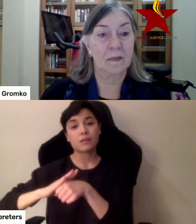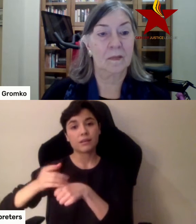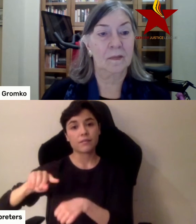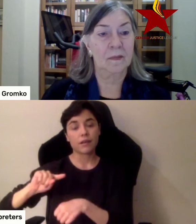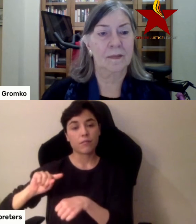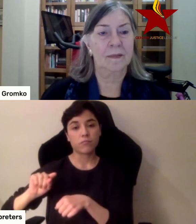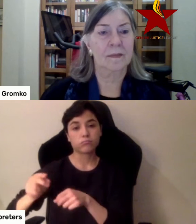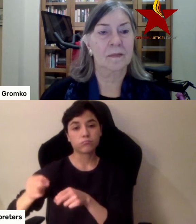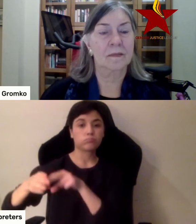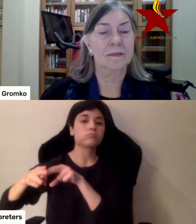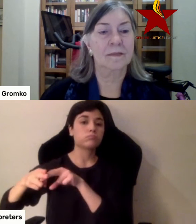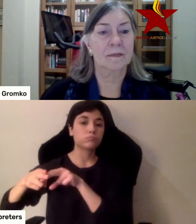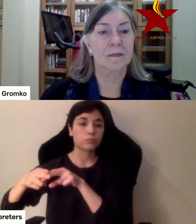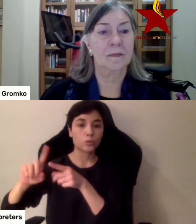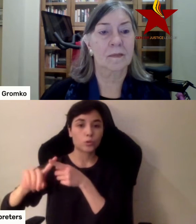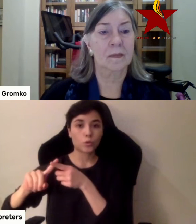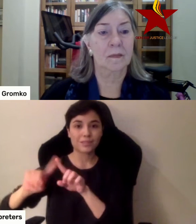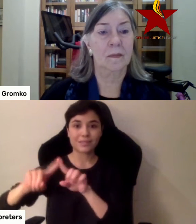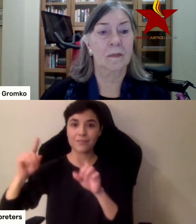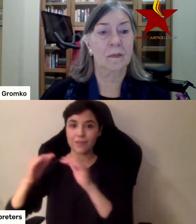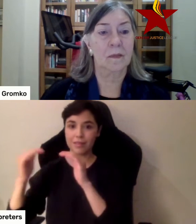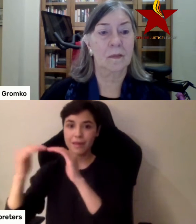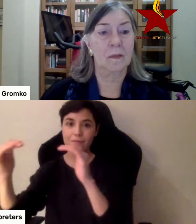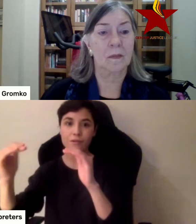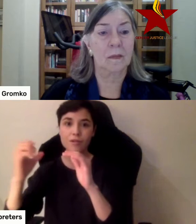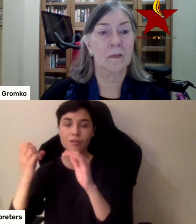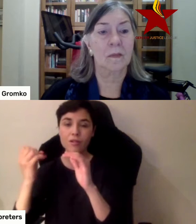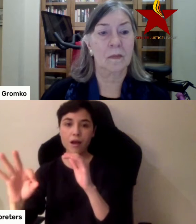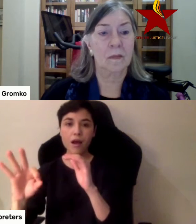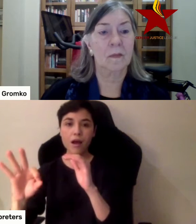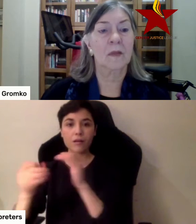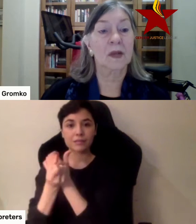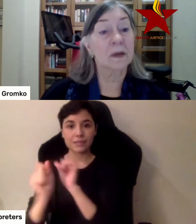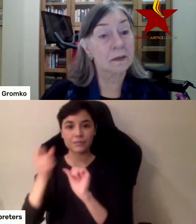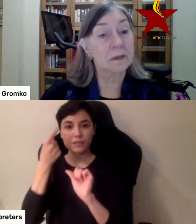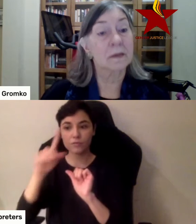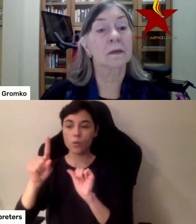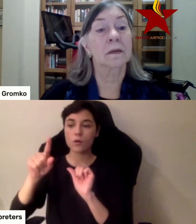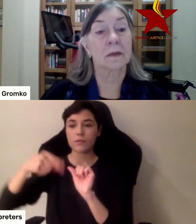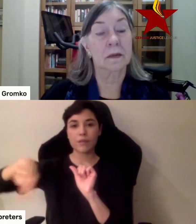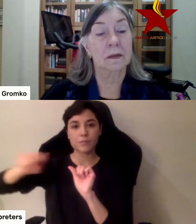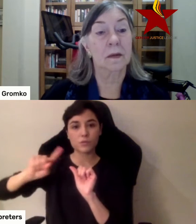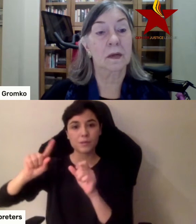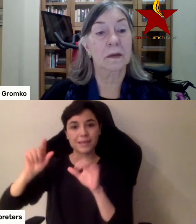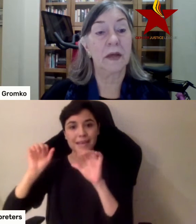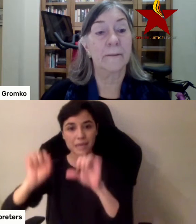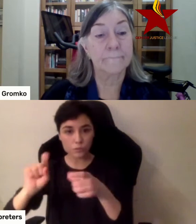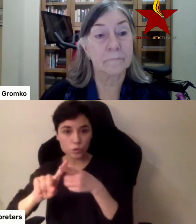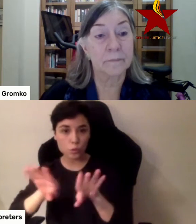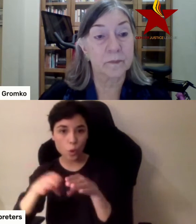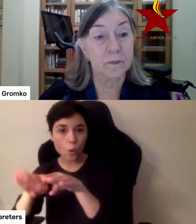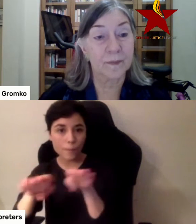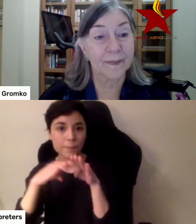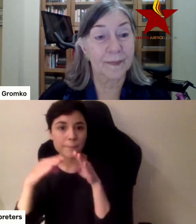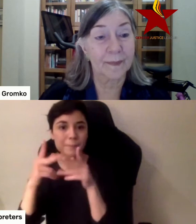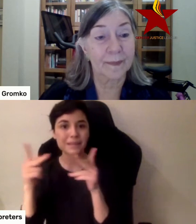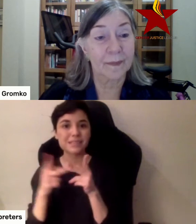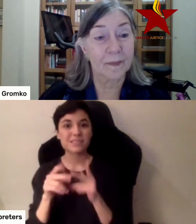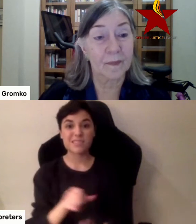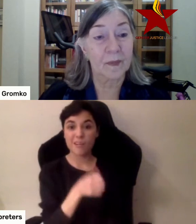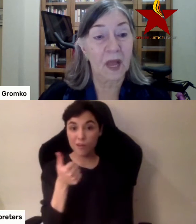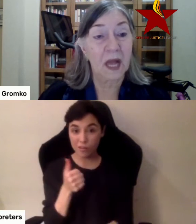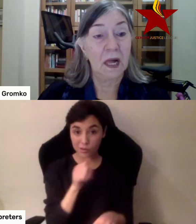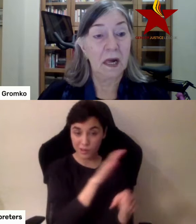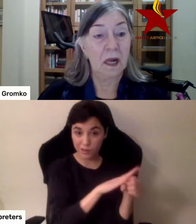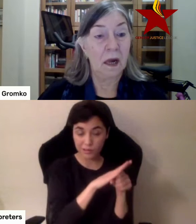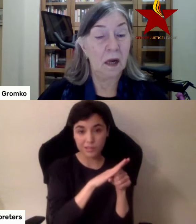things will be opening up that weren't open before. But Riverside County is still purple. Dr. Gromko, do you know about where things are in